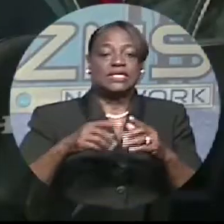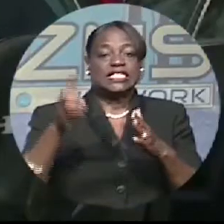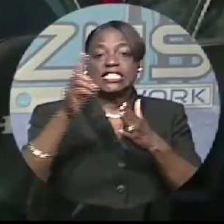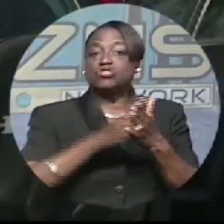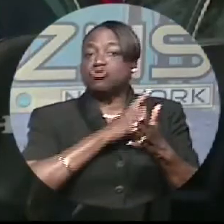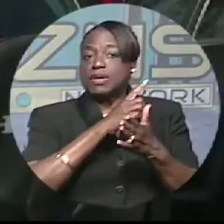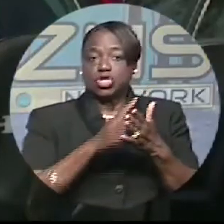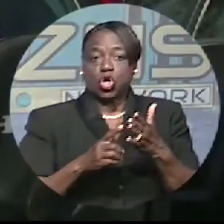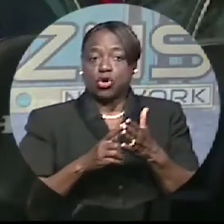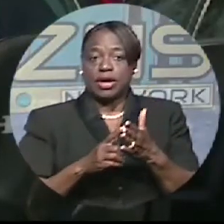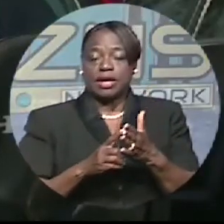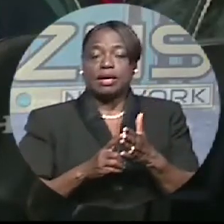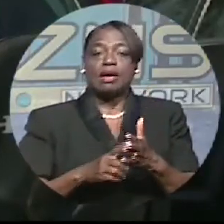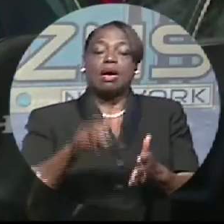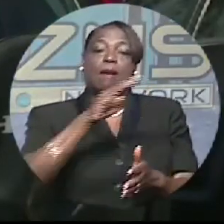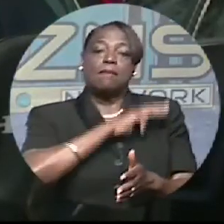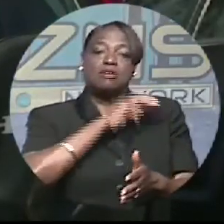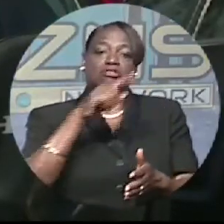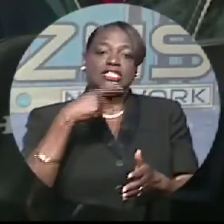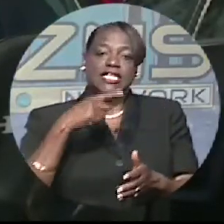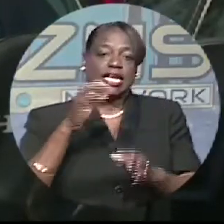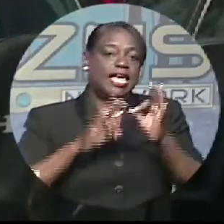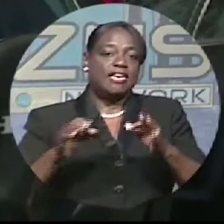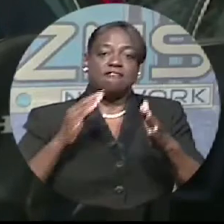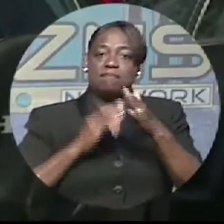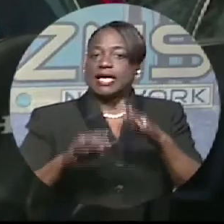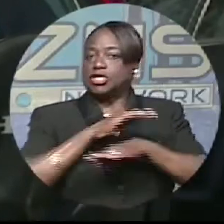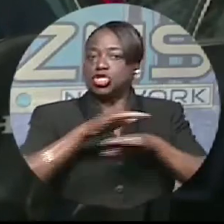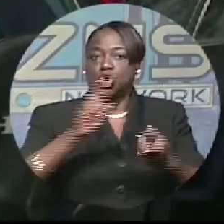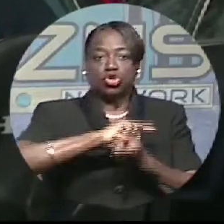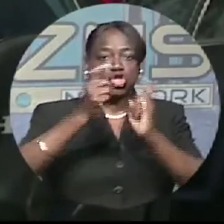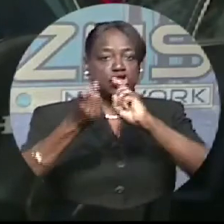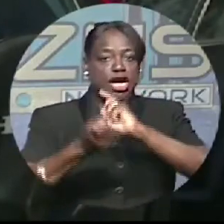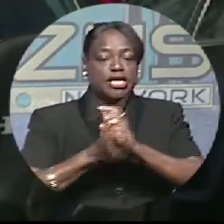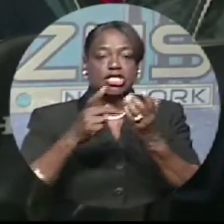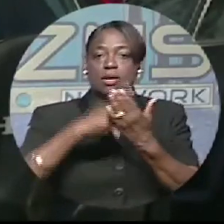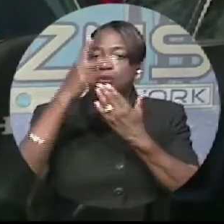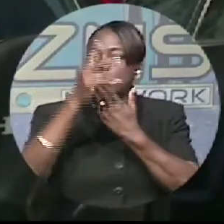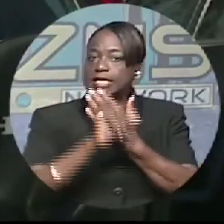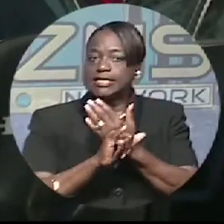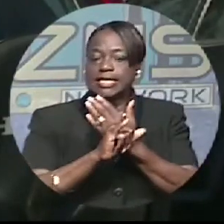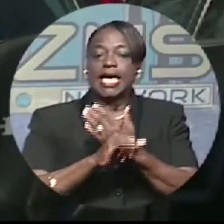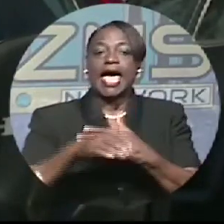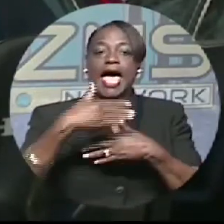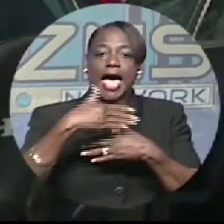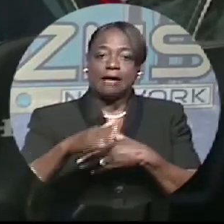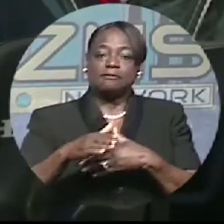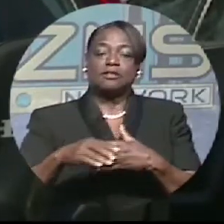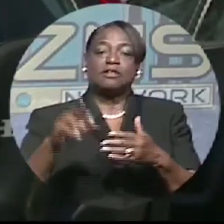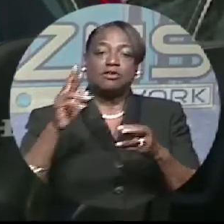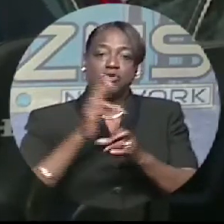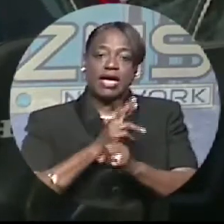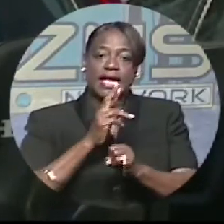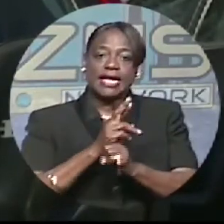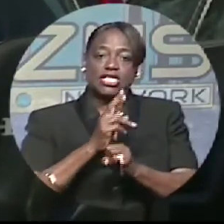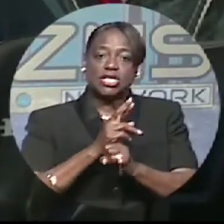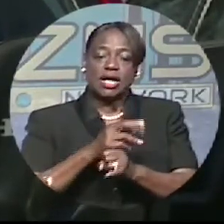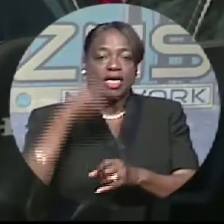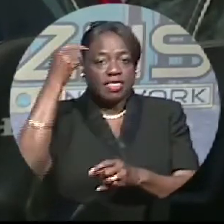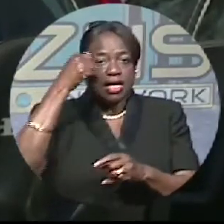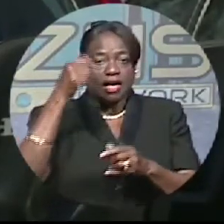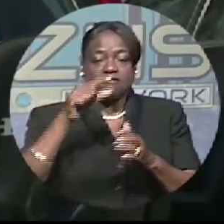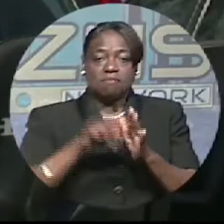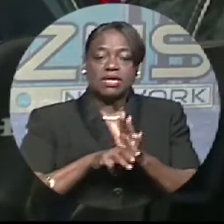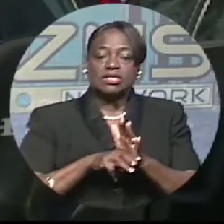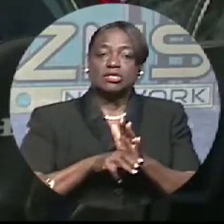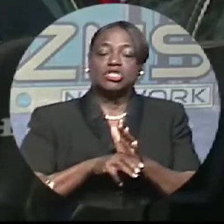discriminatory. Munro suggests that should banks not change their policy after the regulation takes place, that the government ought to reconsider